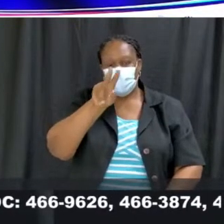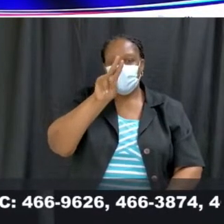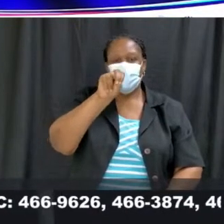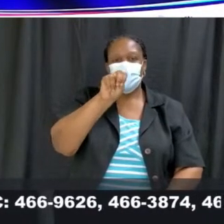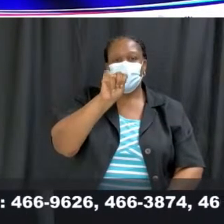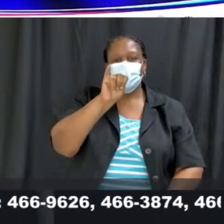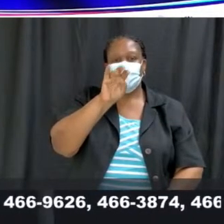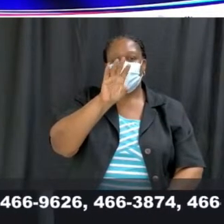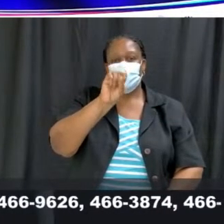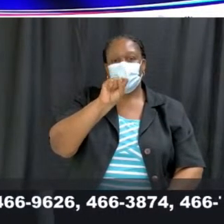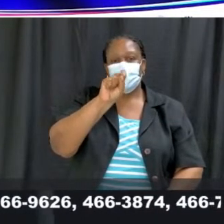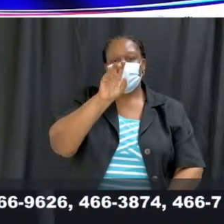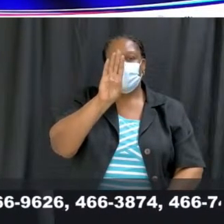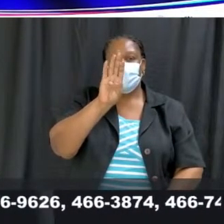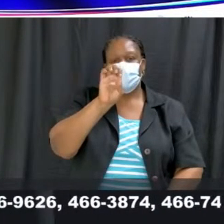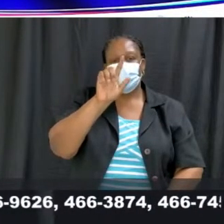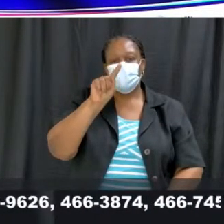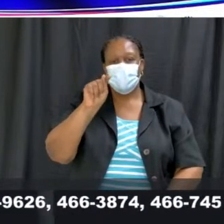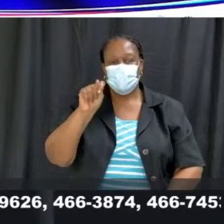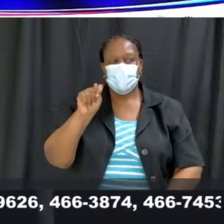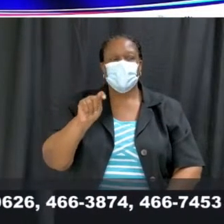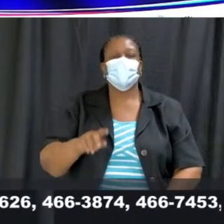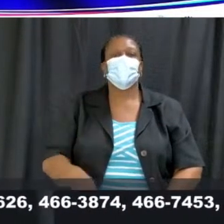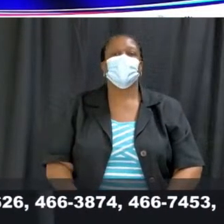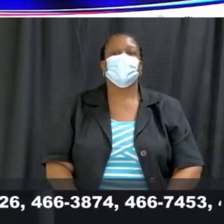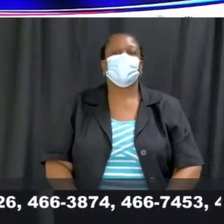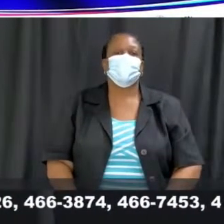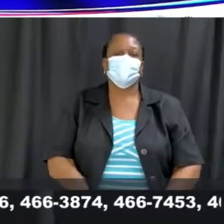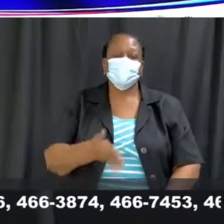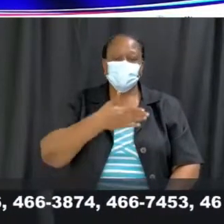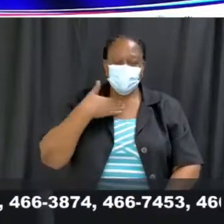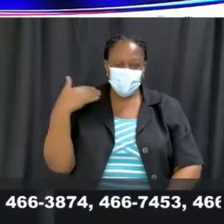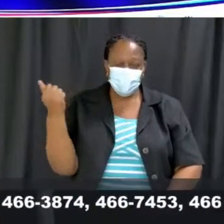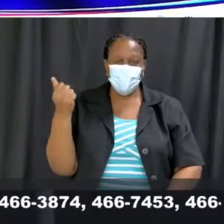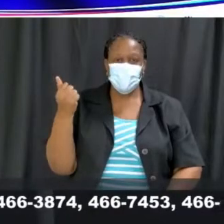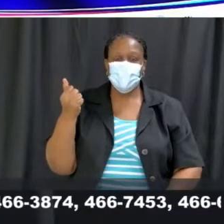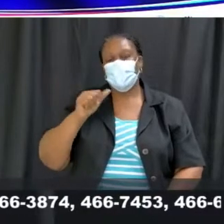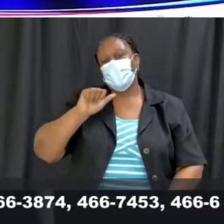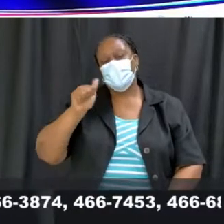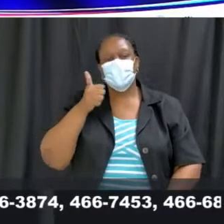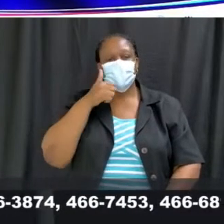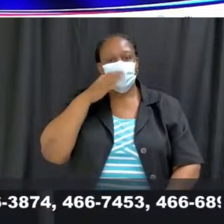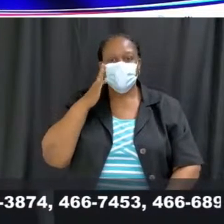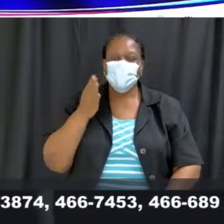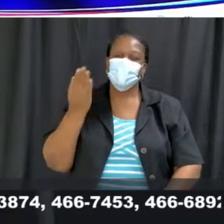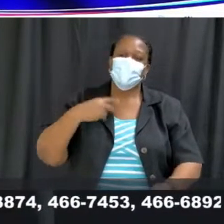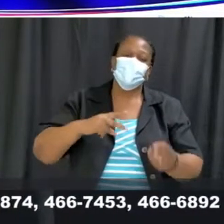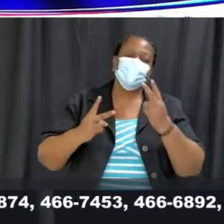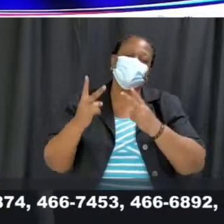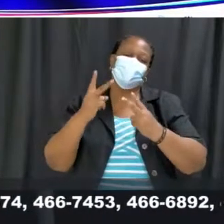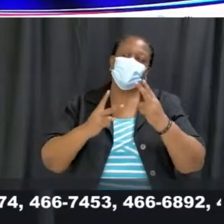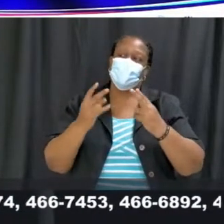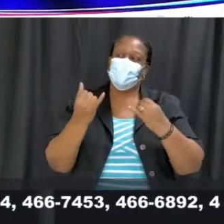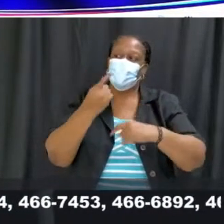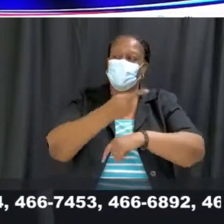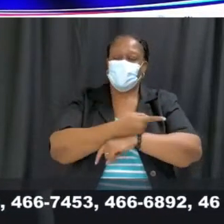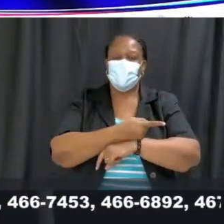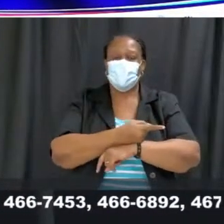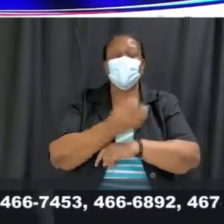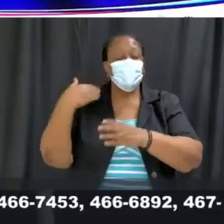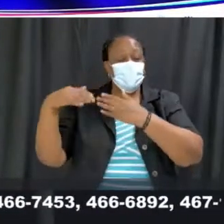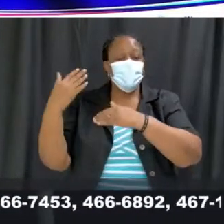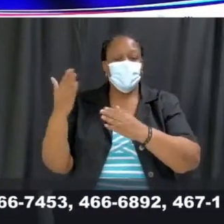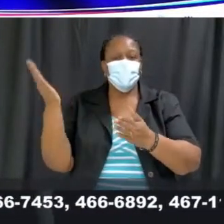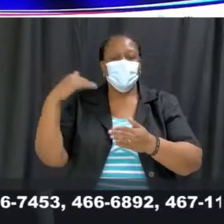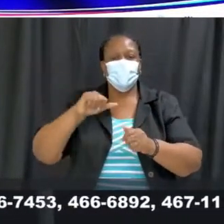with us. And I recognize Vesta Southwell, who has come to pay us a visit. I also